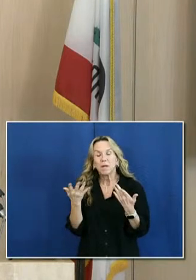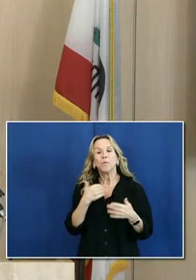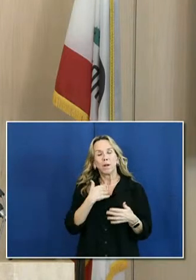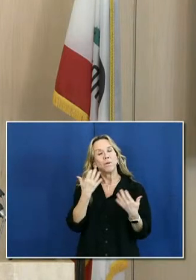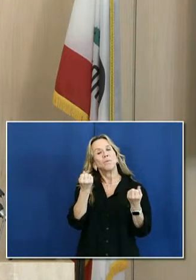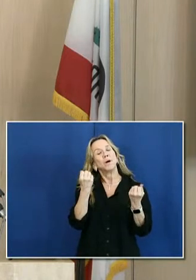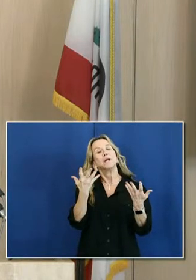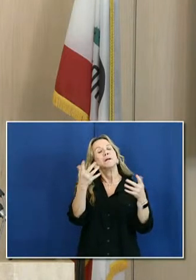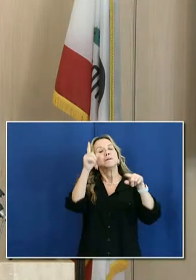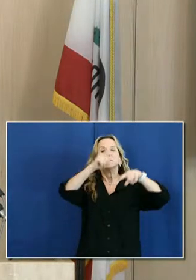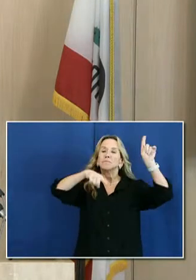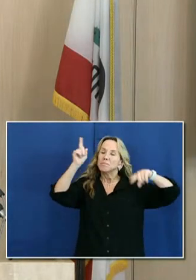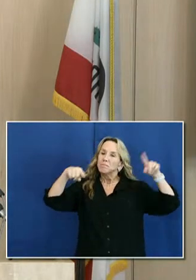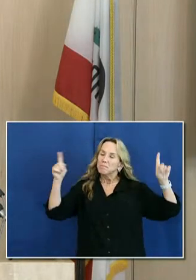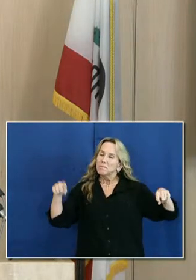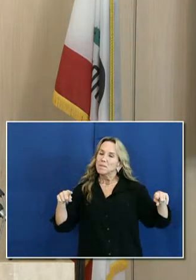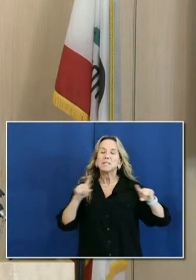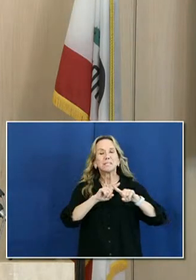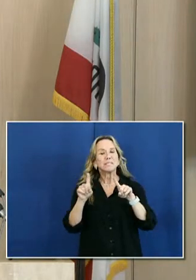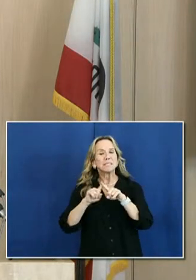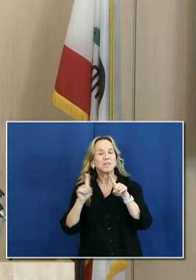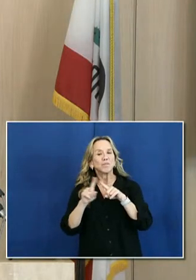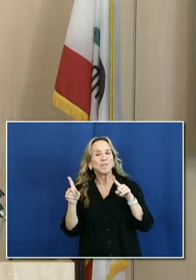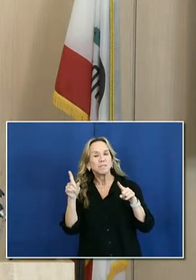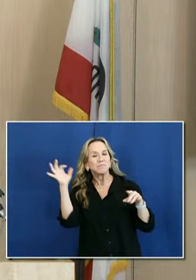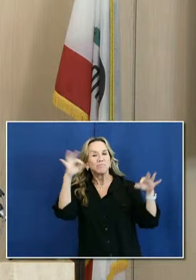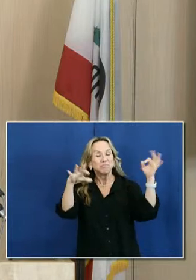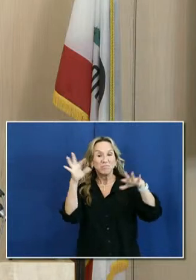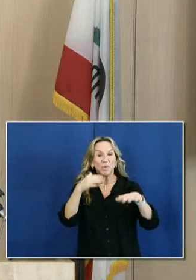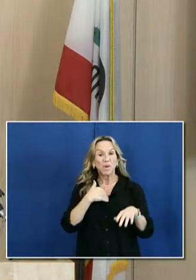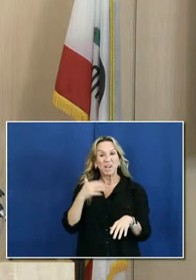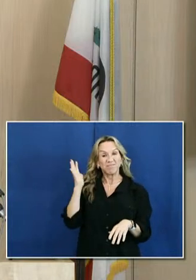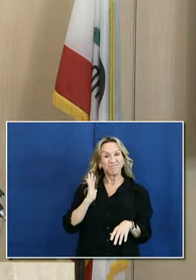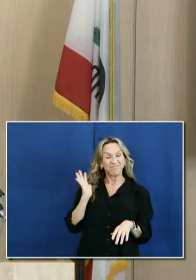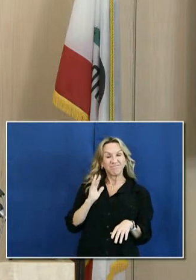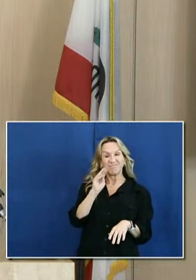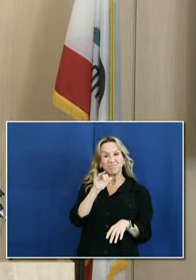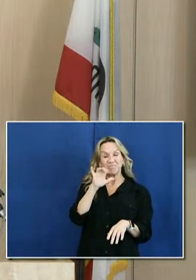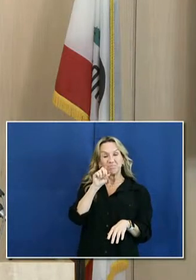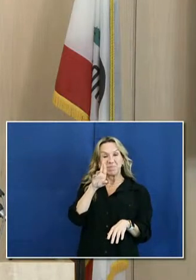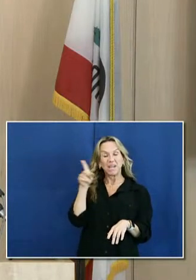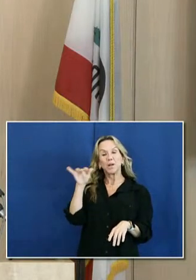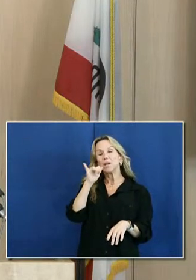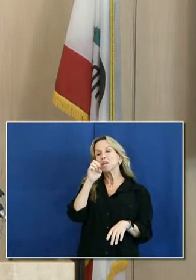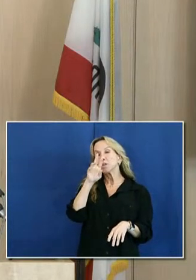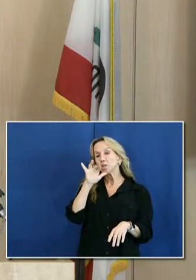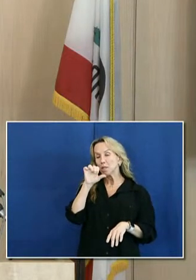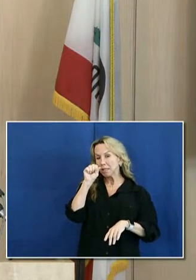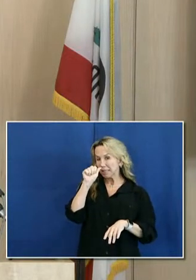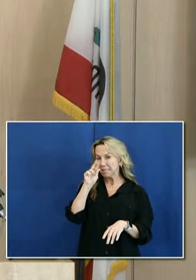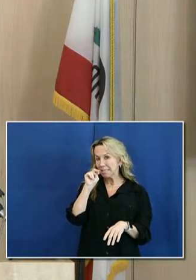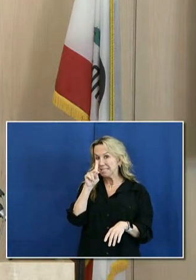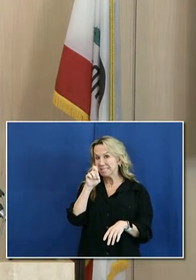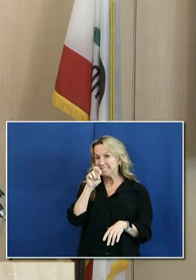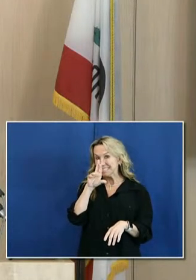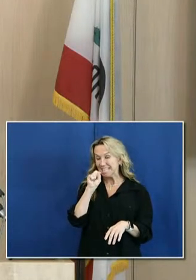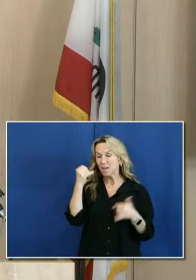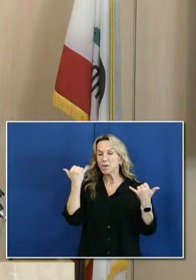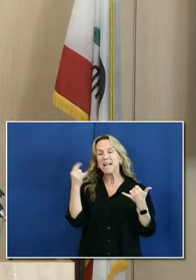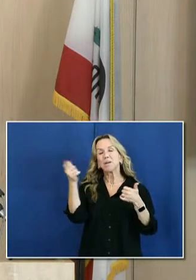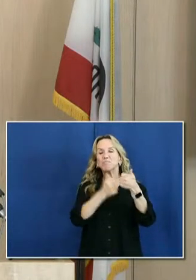that included former San Diego Mayor Jerry Sanders, who is President and CEO of the San Diego Regional Chamber of